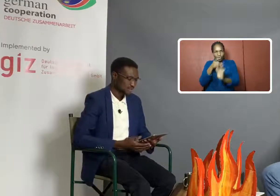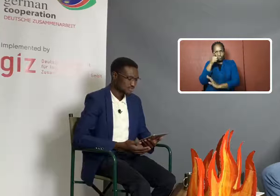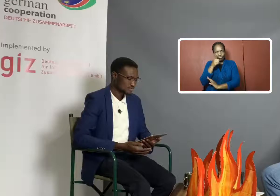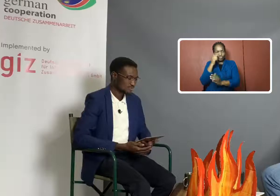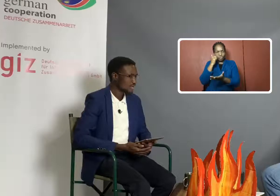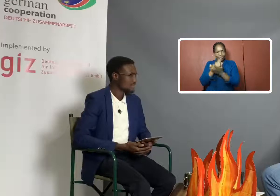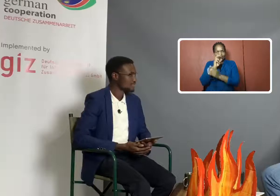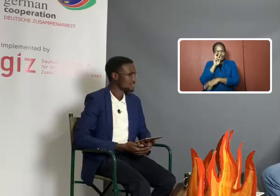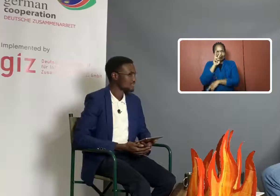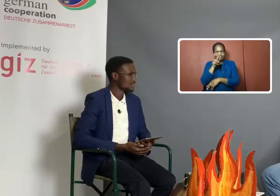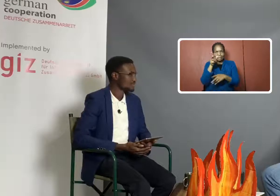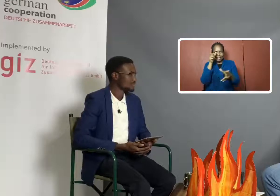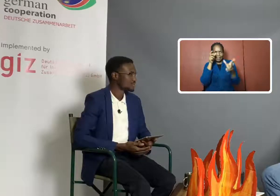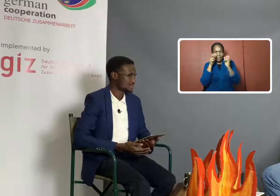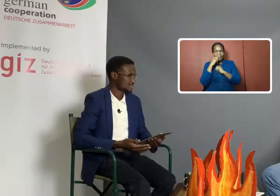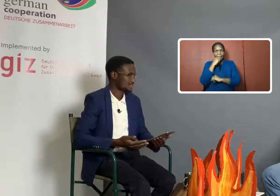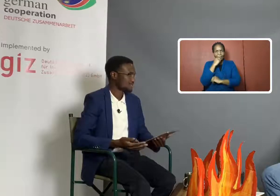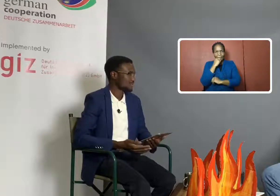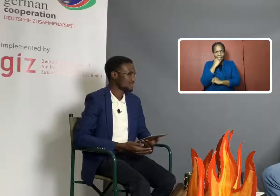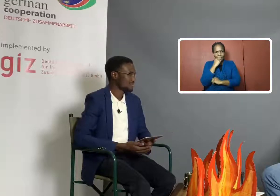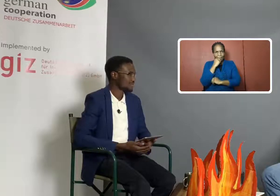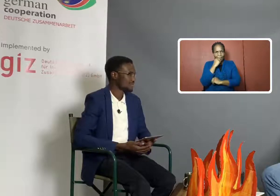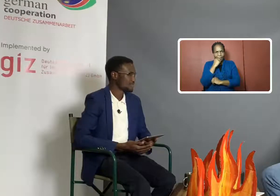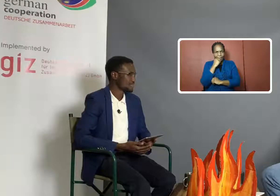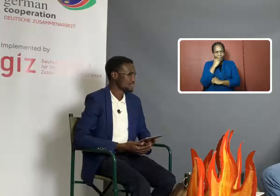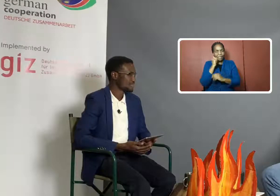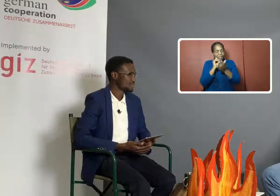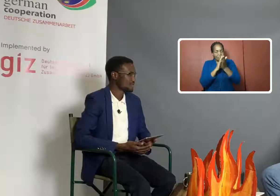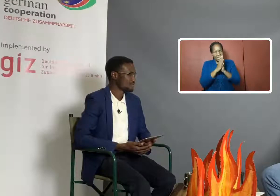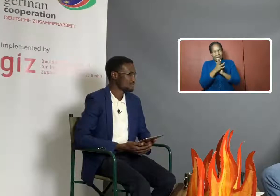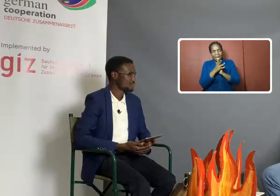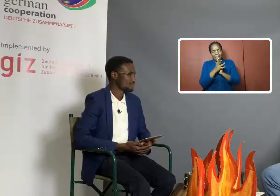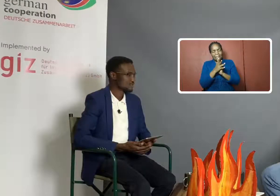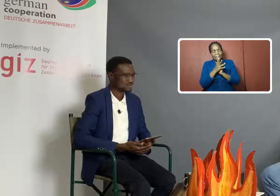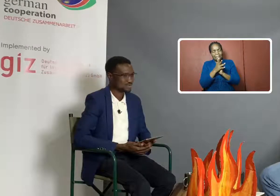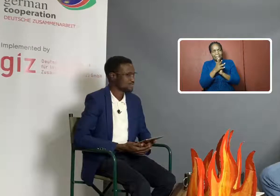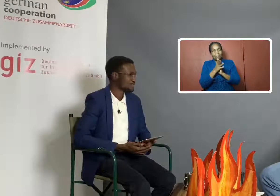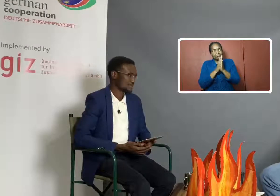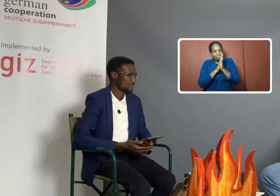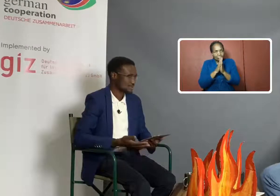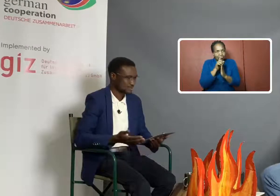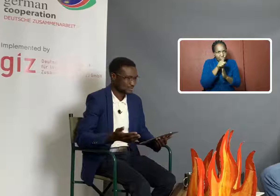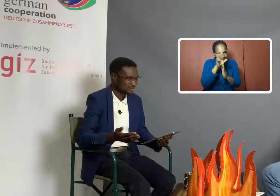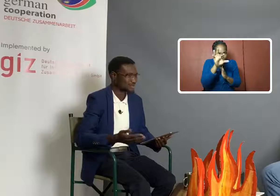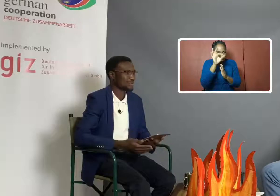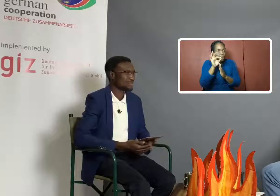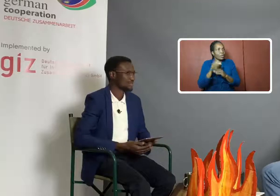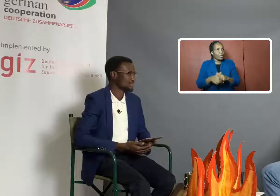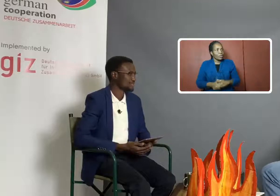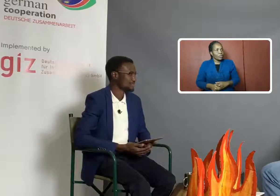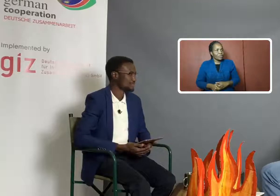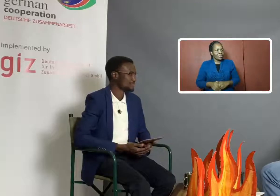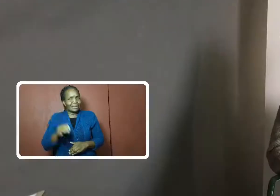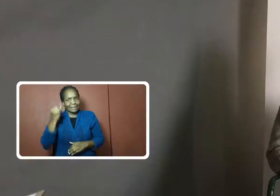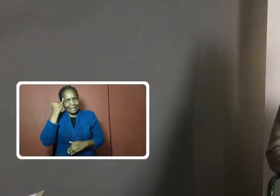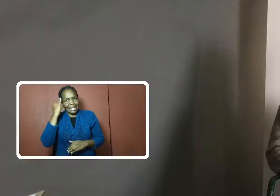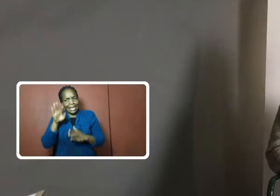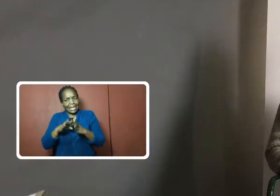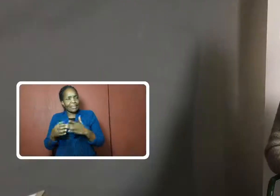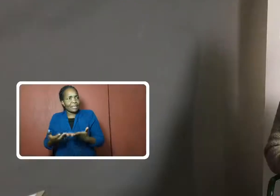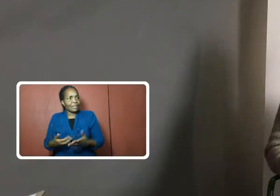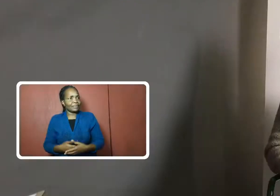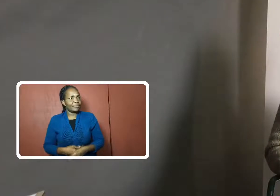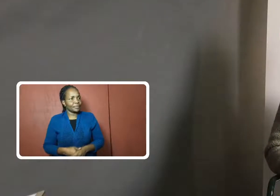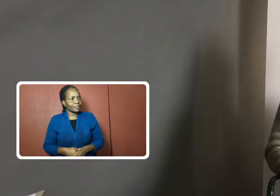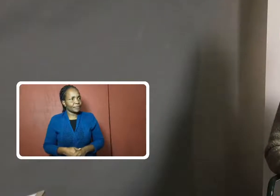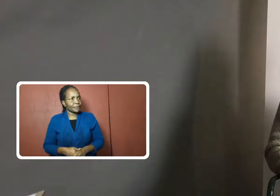me, how did you just start with the idea of you? I want to do. Okay. Before I started